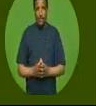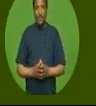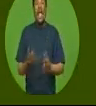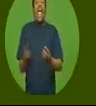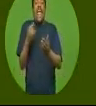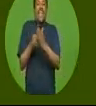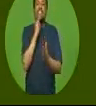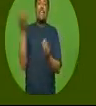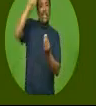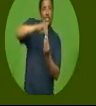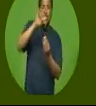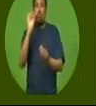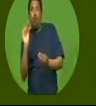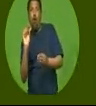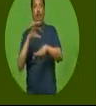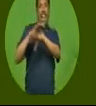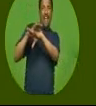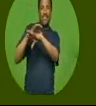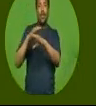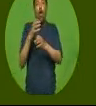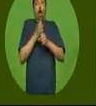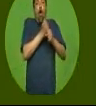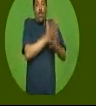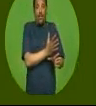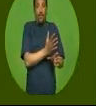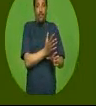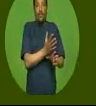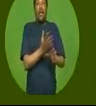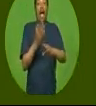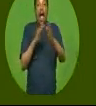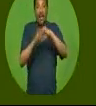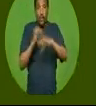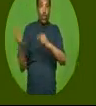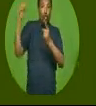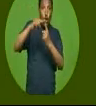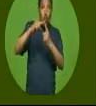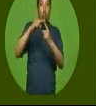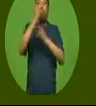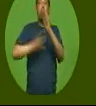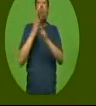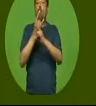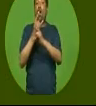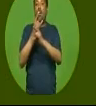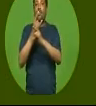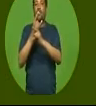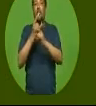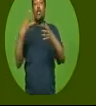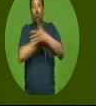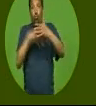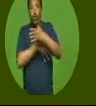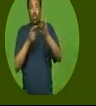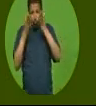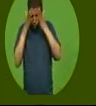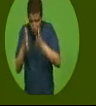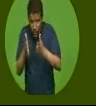increases small landholders' access to modern inputs. It focuses on the production